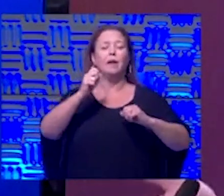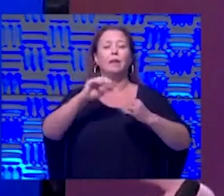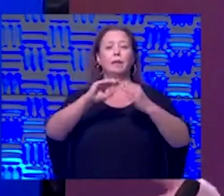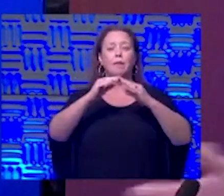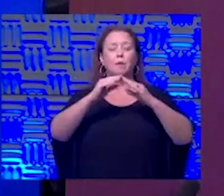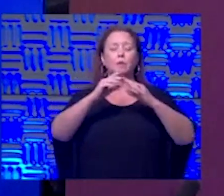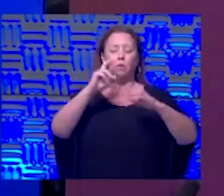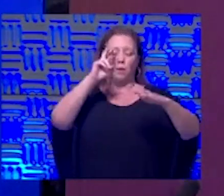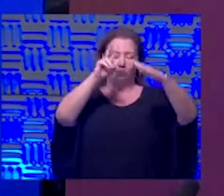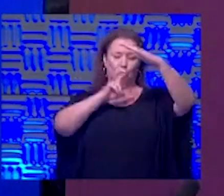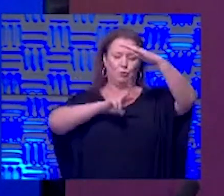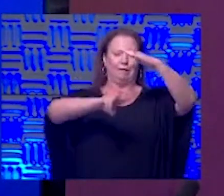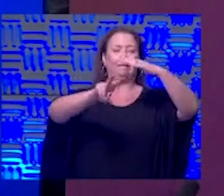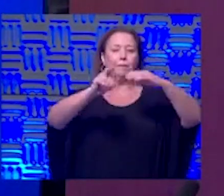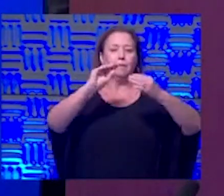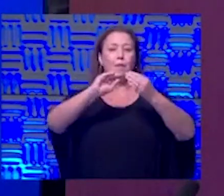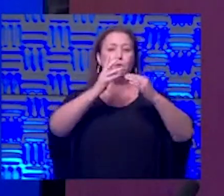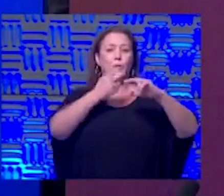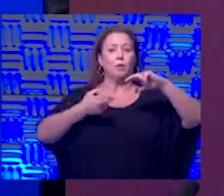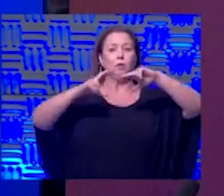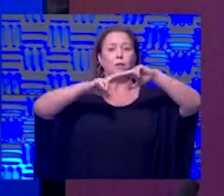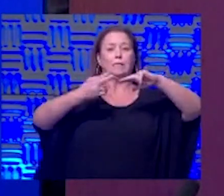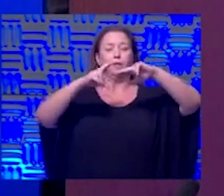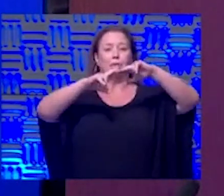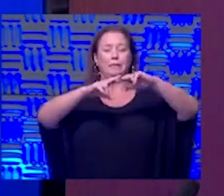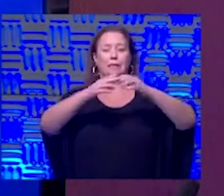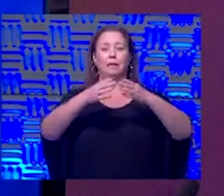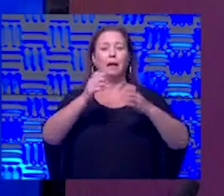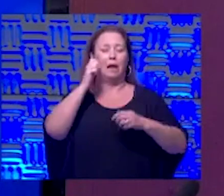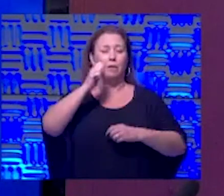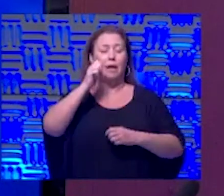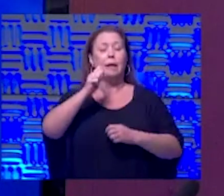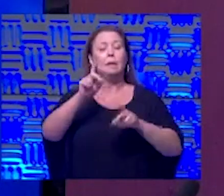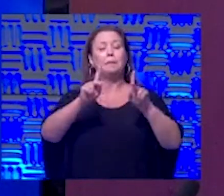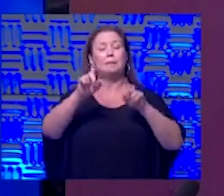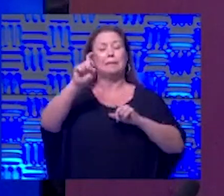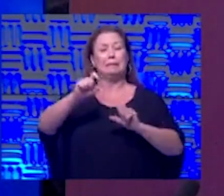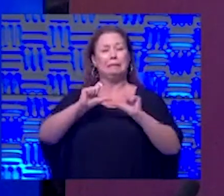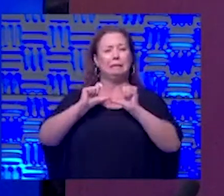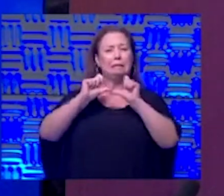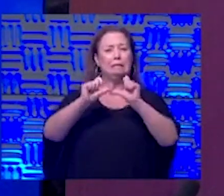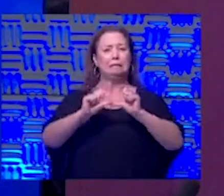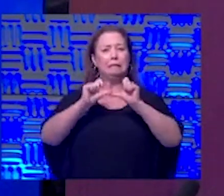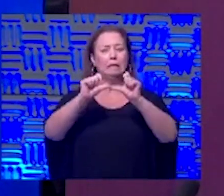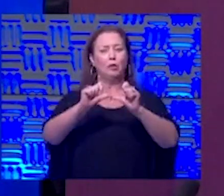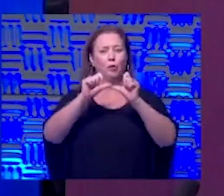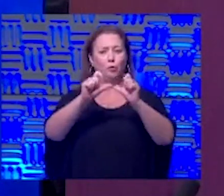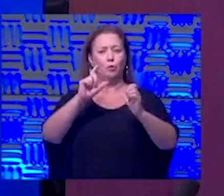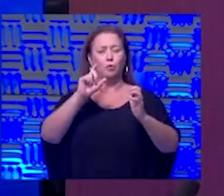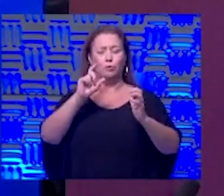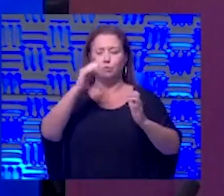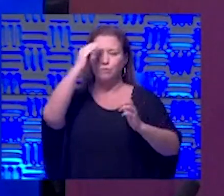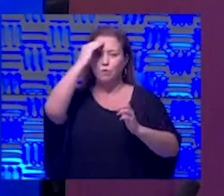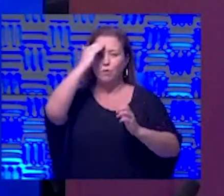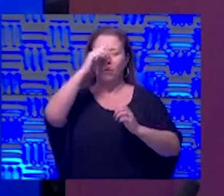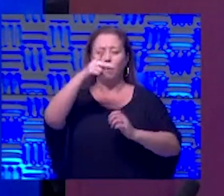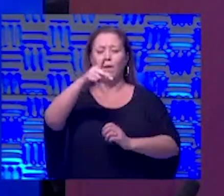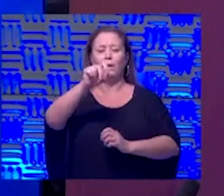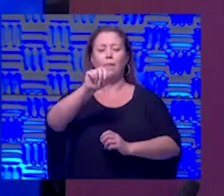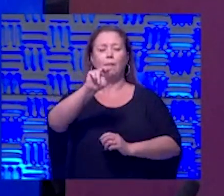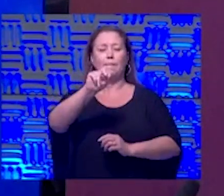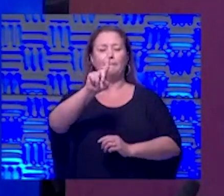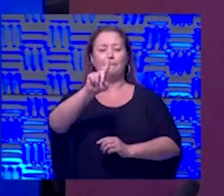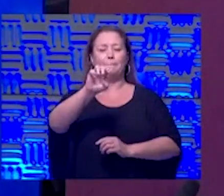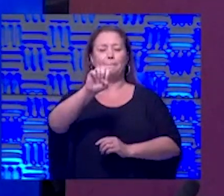what was going to happen. And so I think people are just going to have to continue to be aware that the pandemic continues. There are